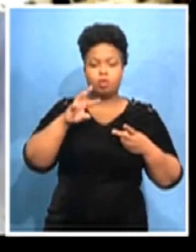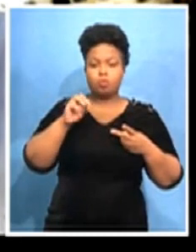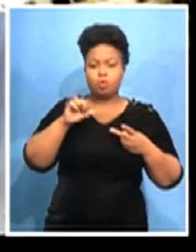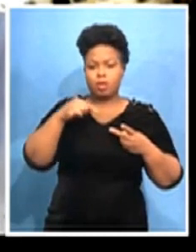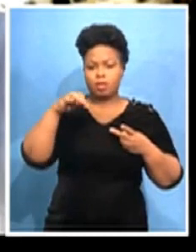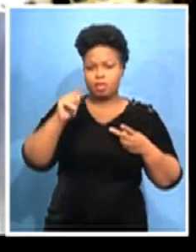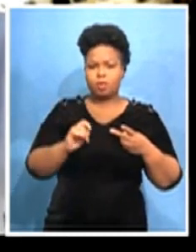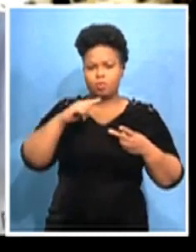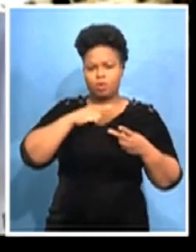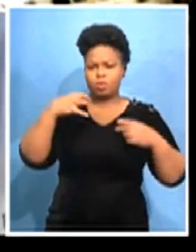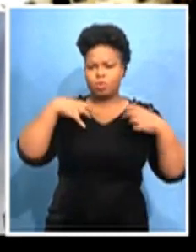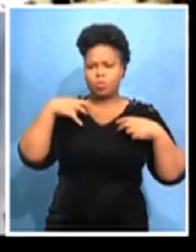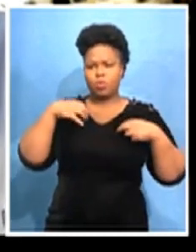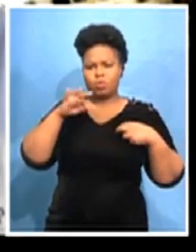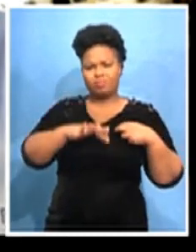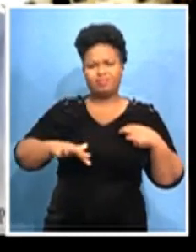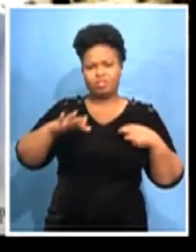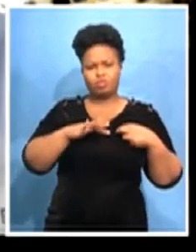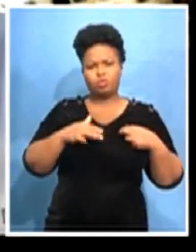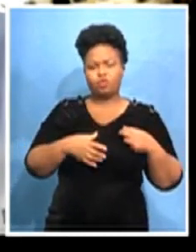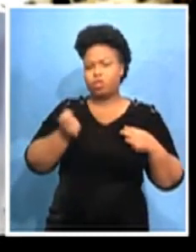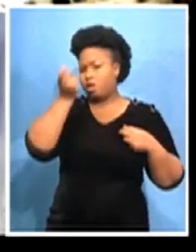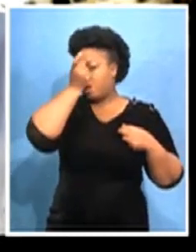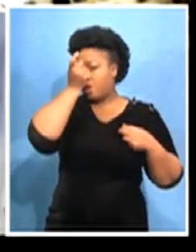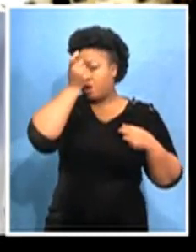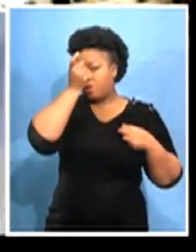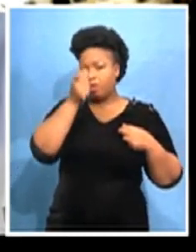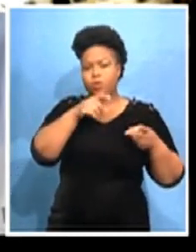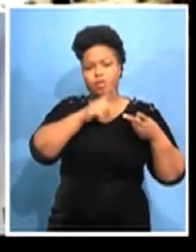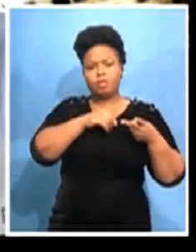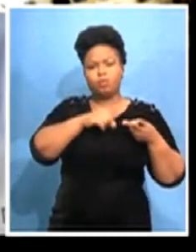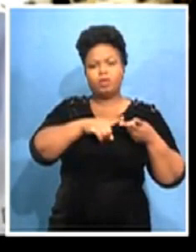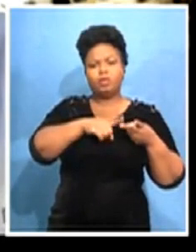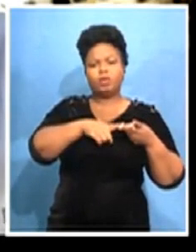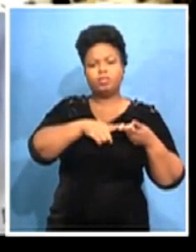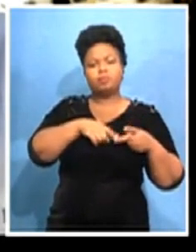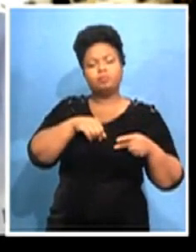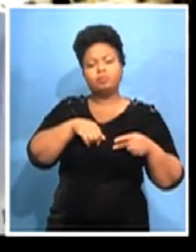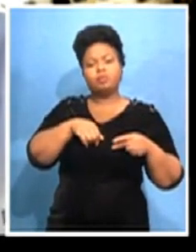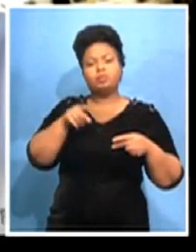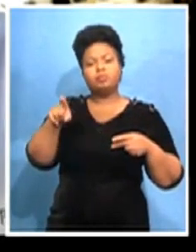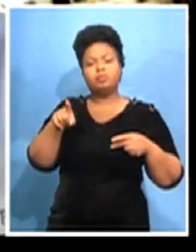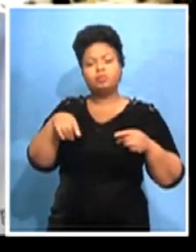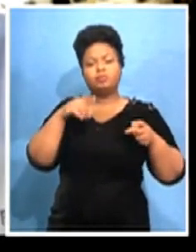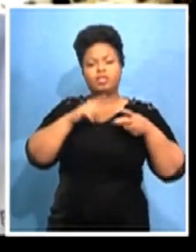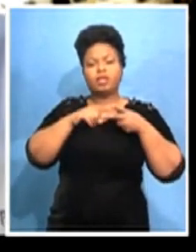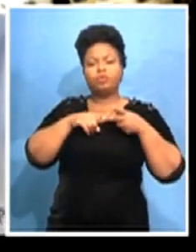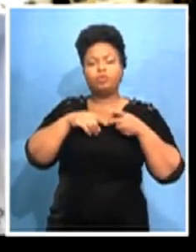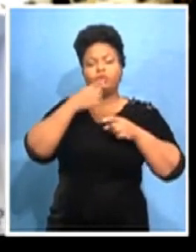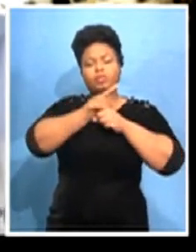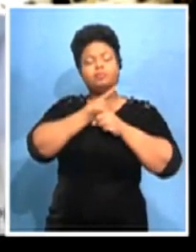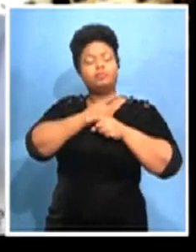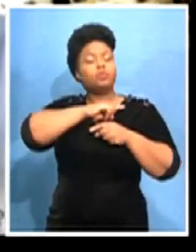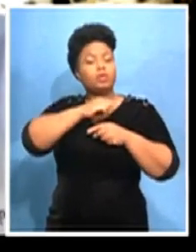and the rhino that have come out of Pilanesberg, but they can do nothing with it. The reserve is in need of fence reparation,